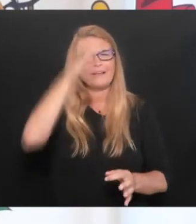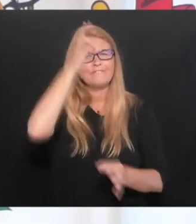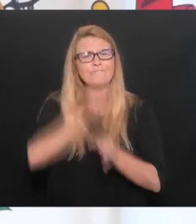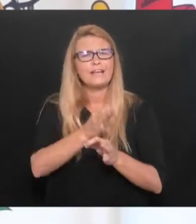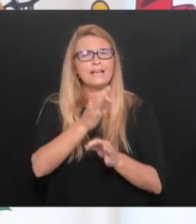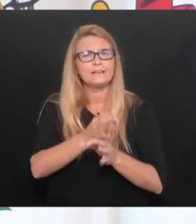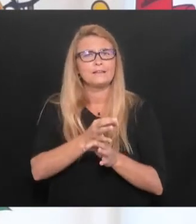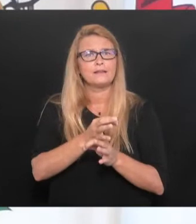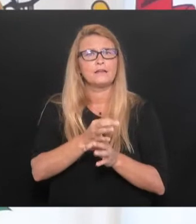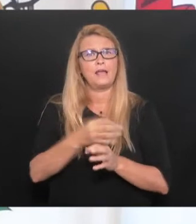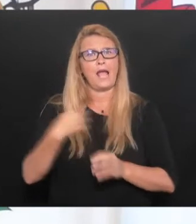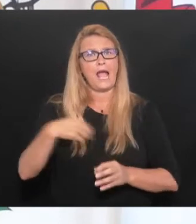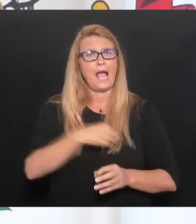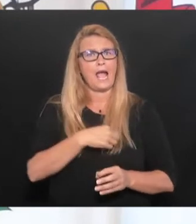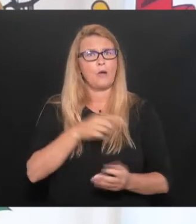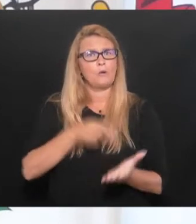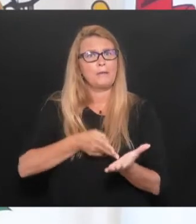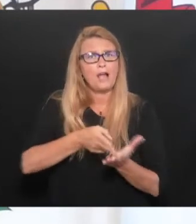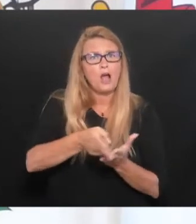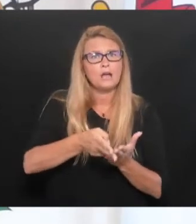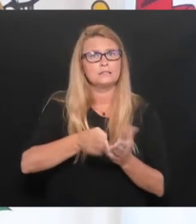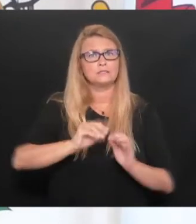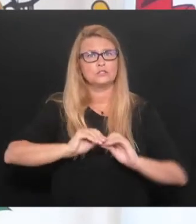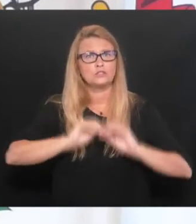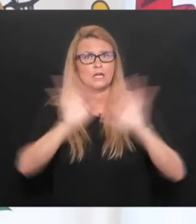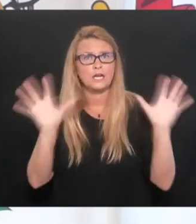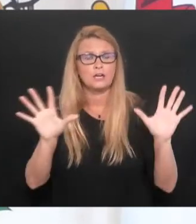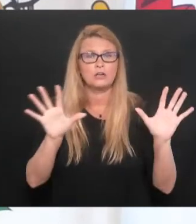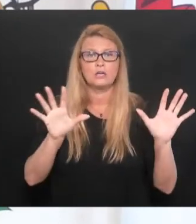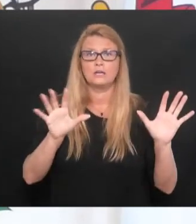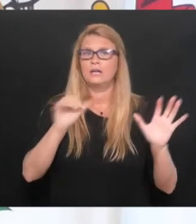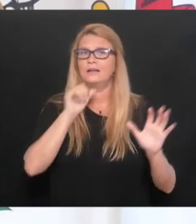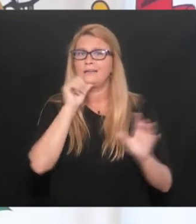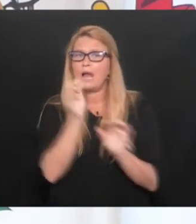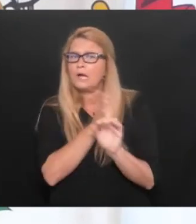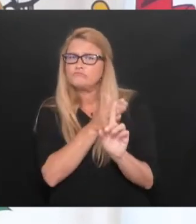the truth, not inflate it, not deflate it,